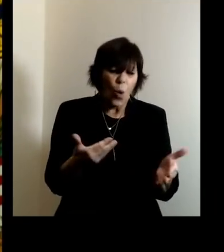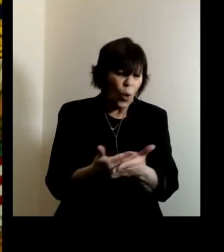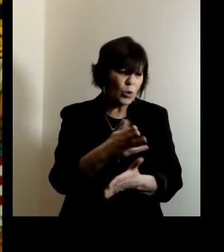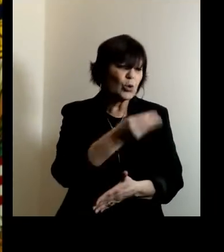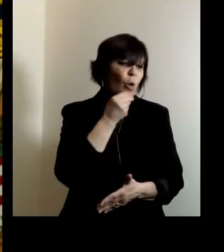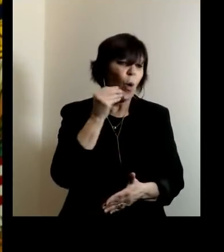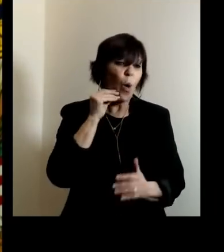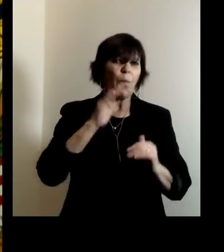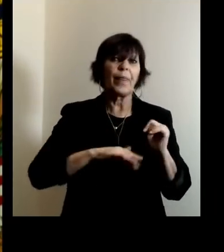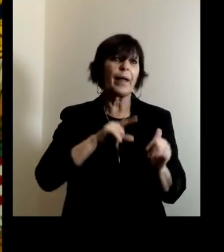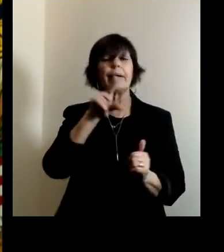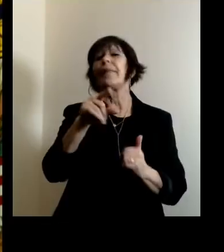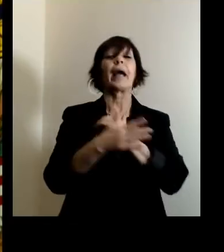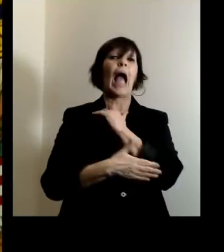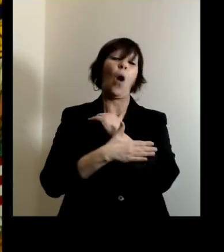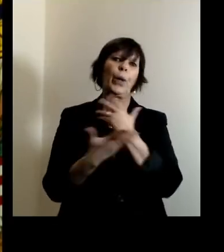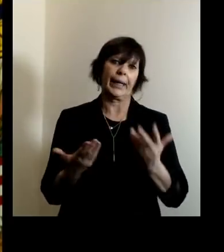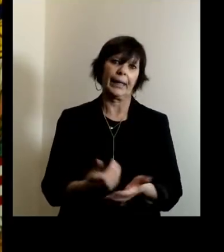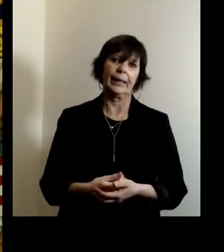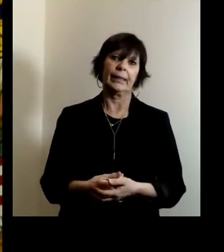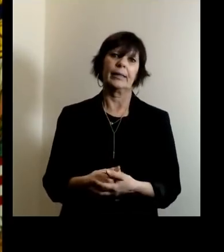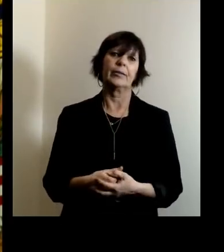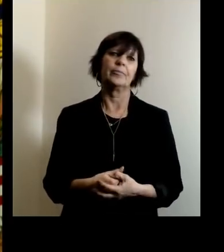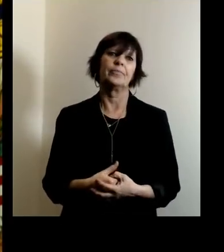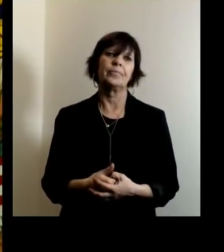than actually anything that the county offers.